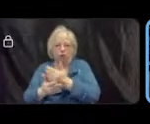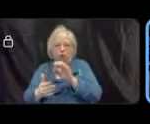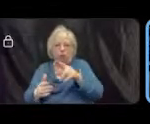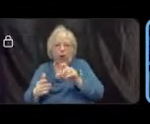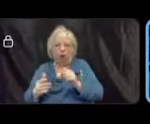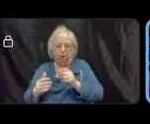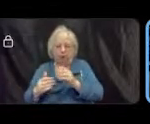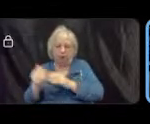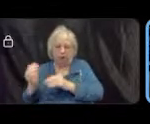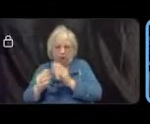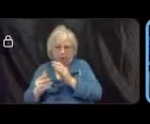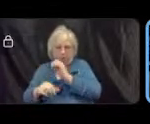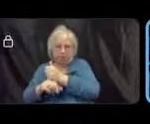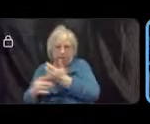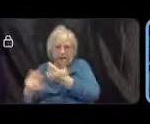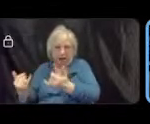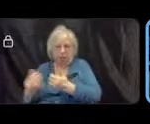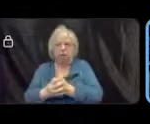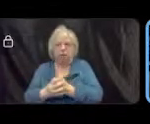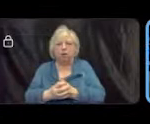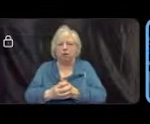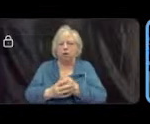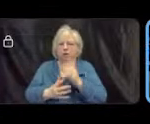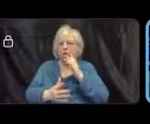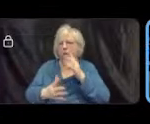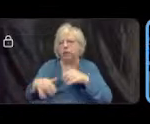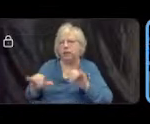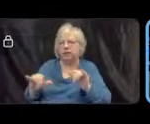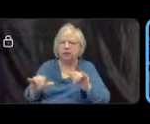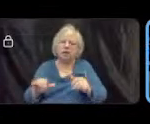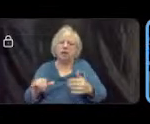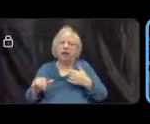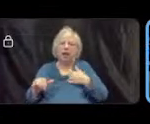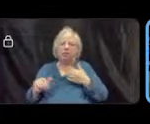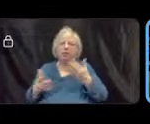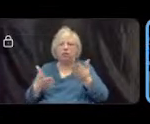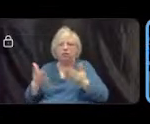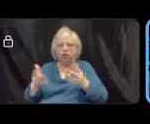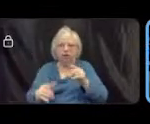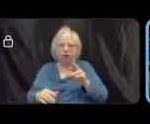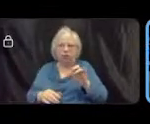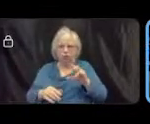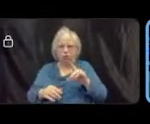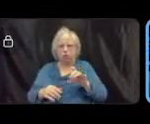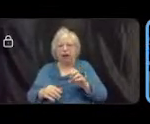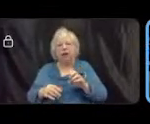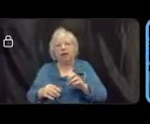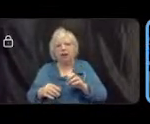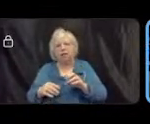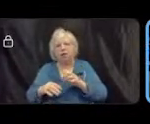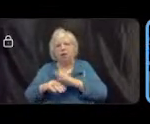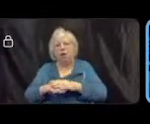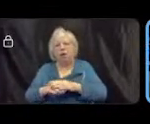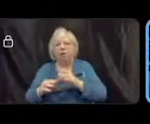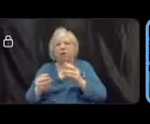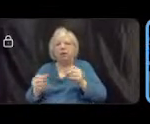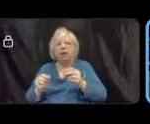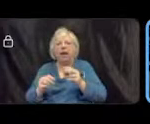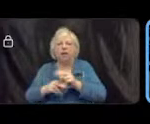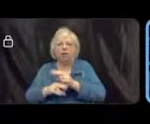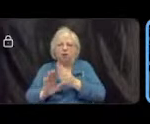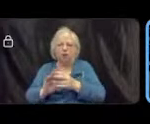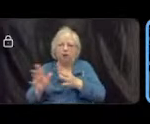north of this development. So there would still remain service trades on the land use plan,